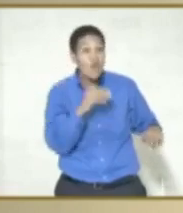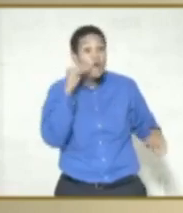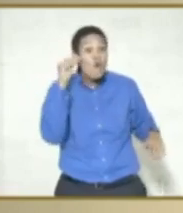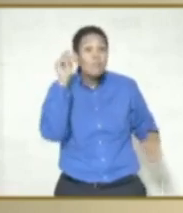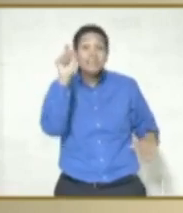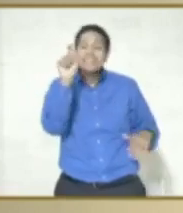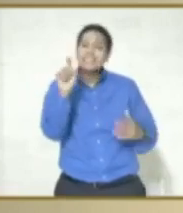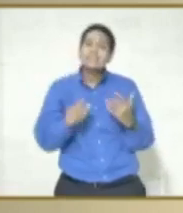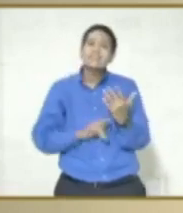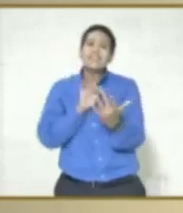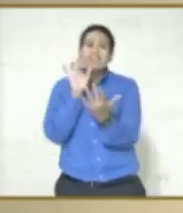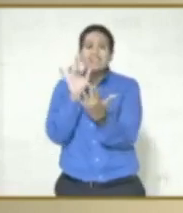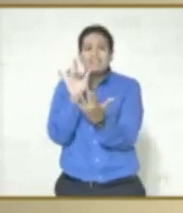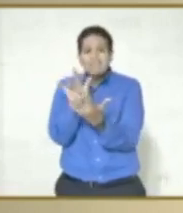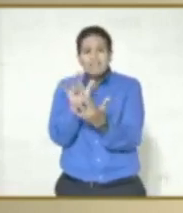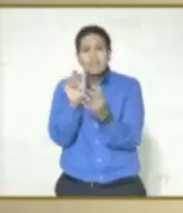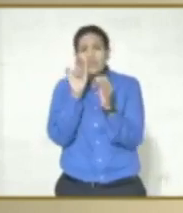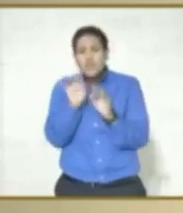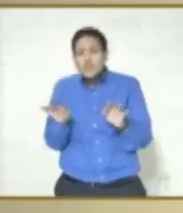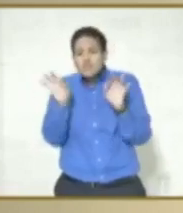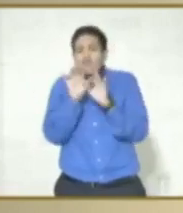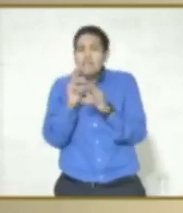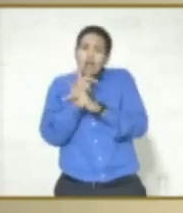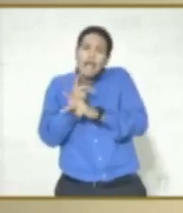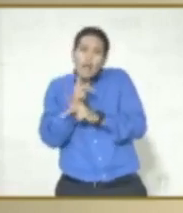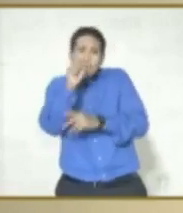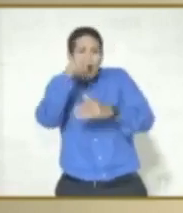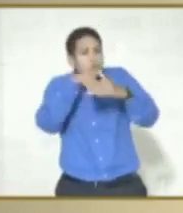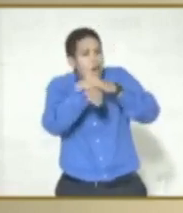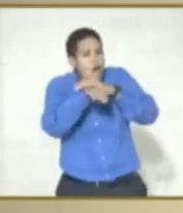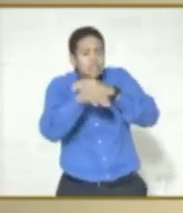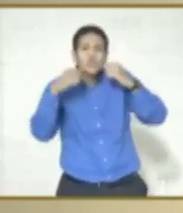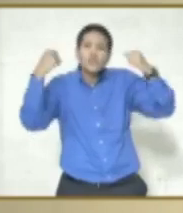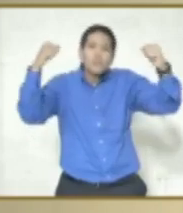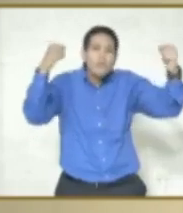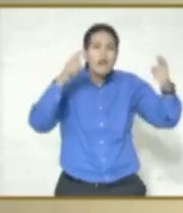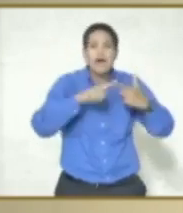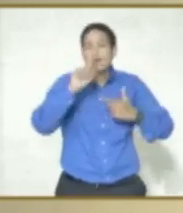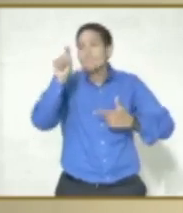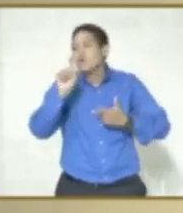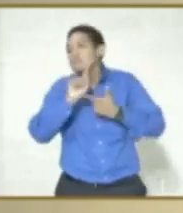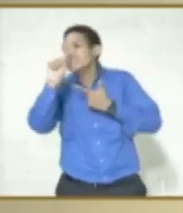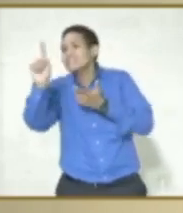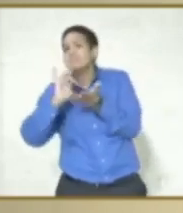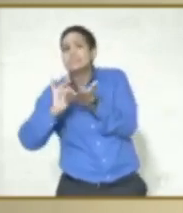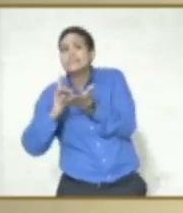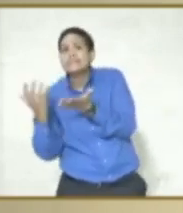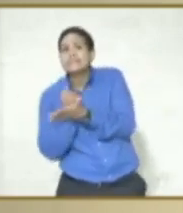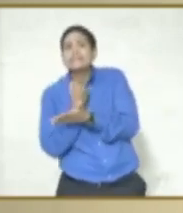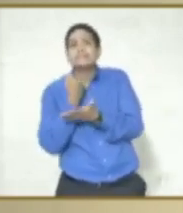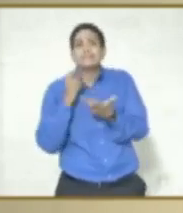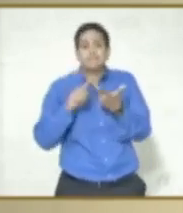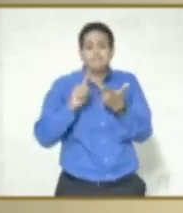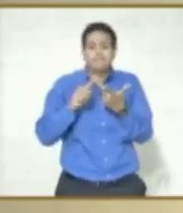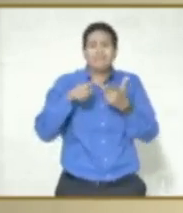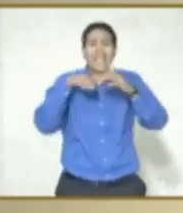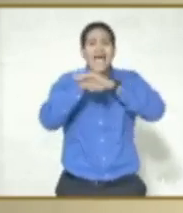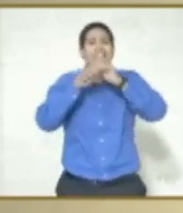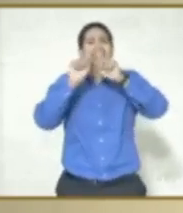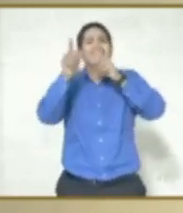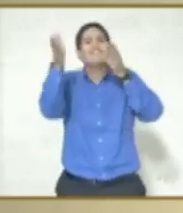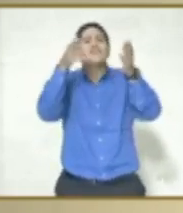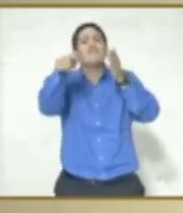be in touch with critical care. You must access the supermarkets. You must access medical care. You must access those services that you